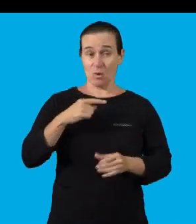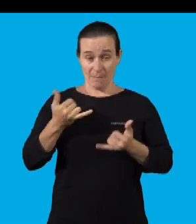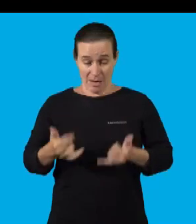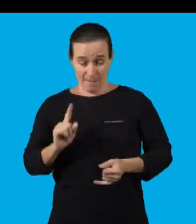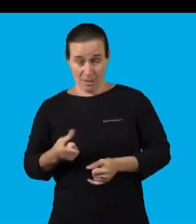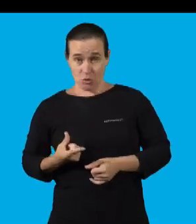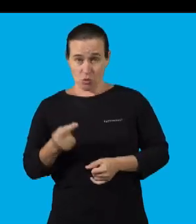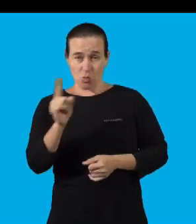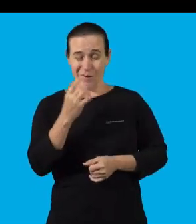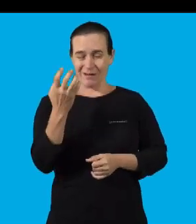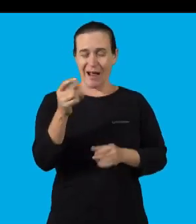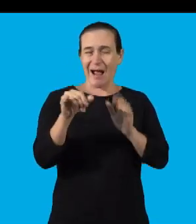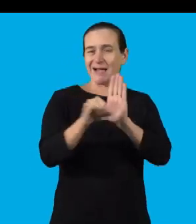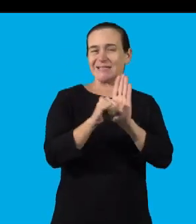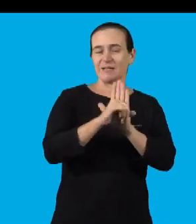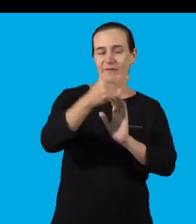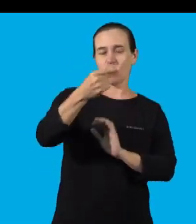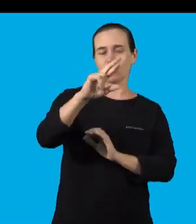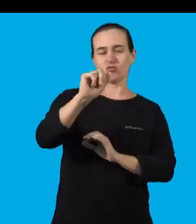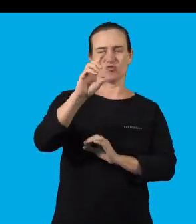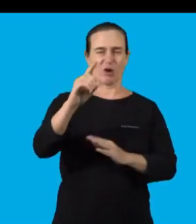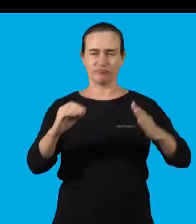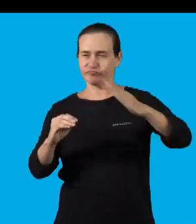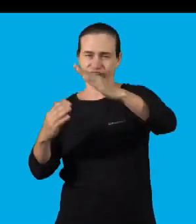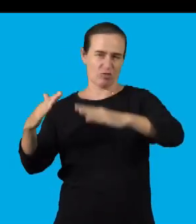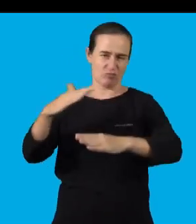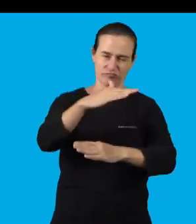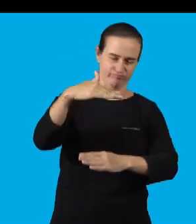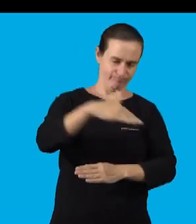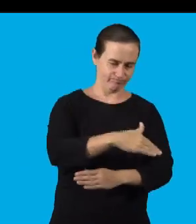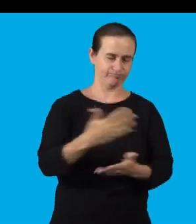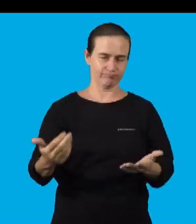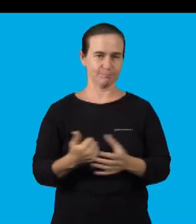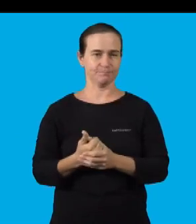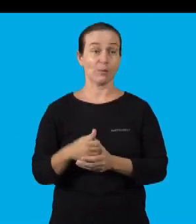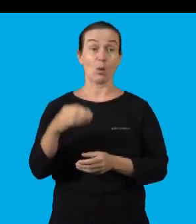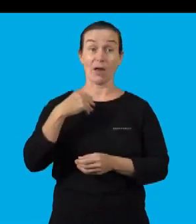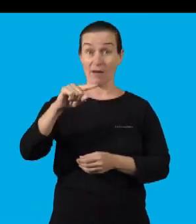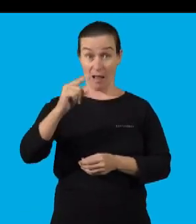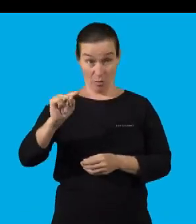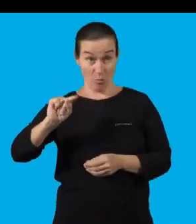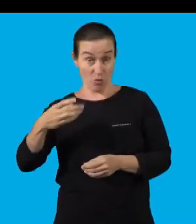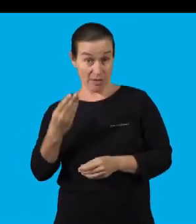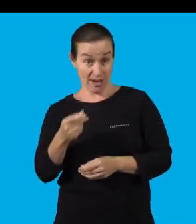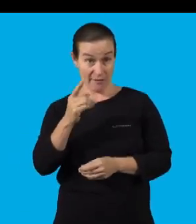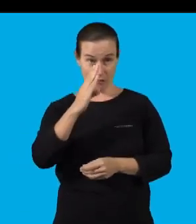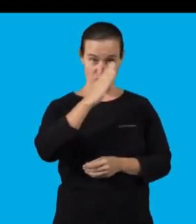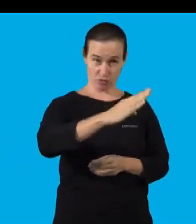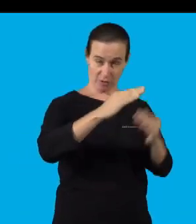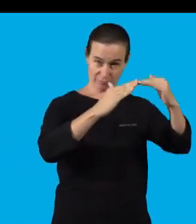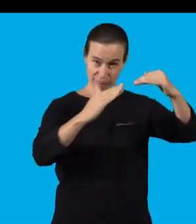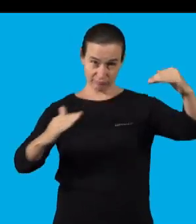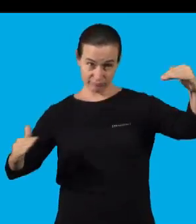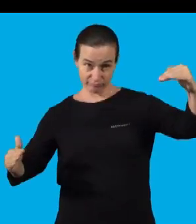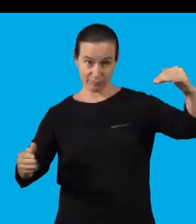find the gradient. So how can we find the gradient? Well, since as well we have another point on